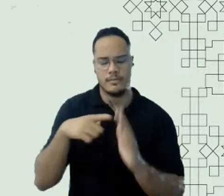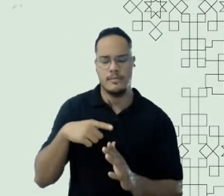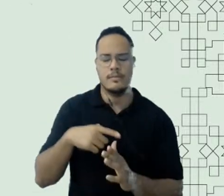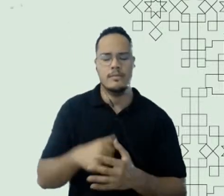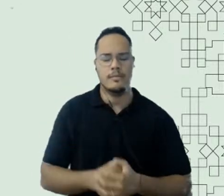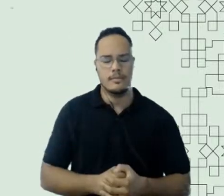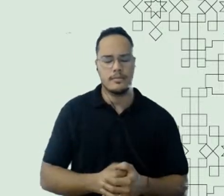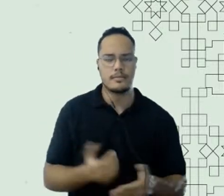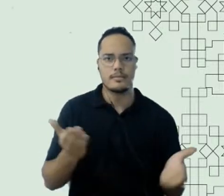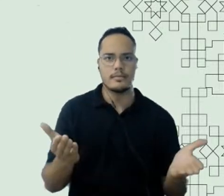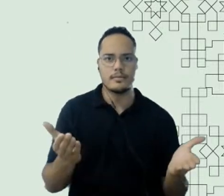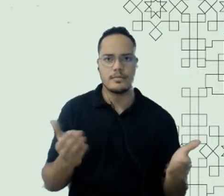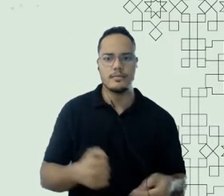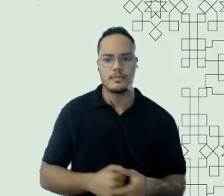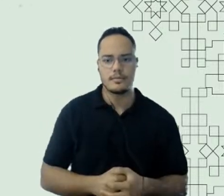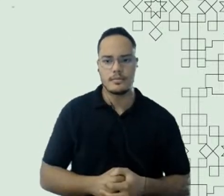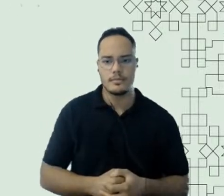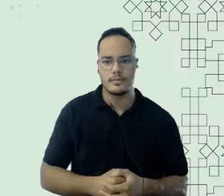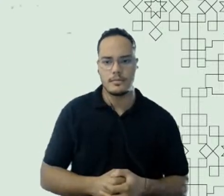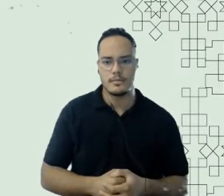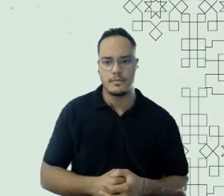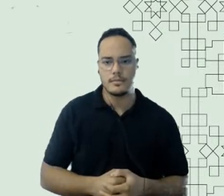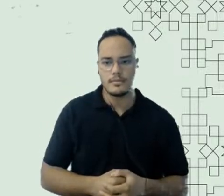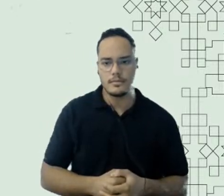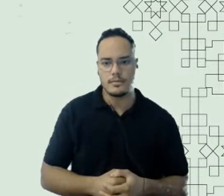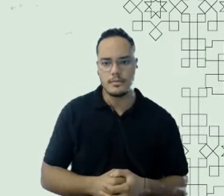directive was